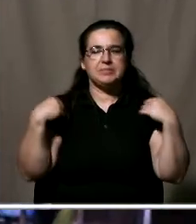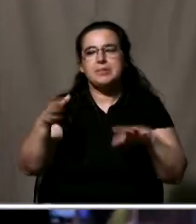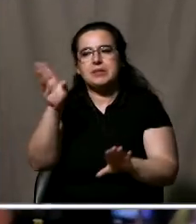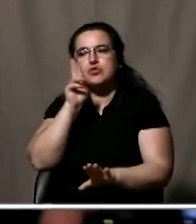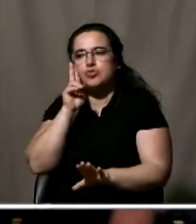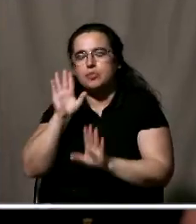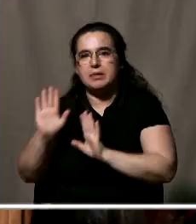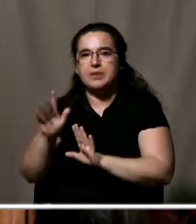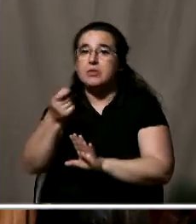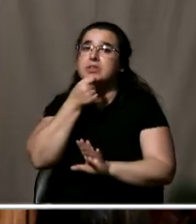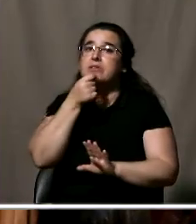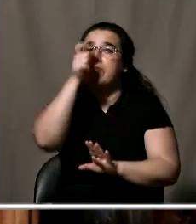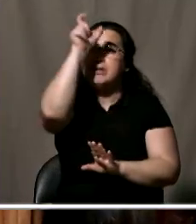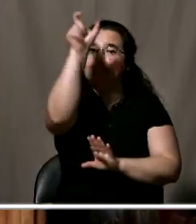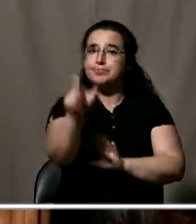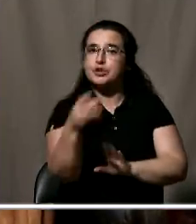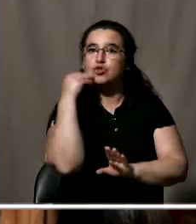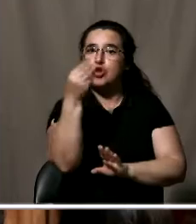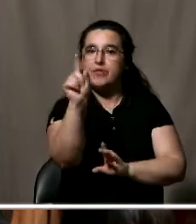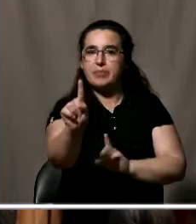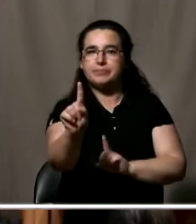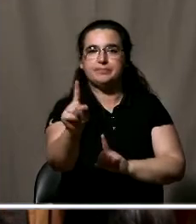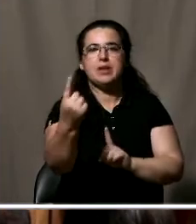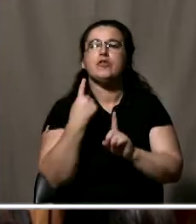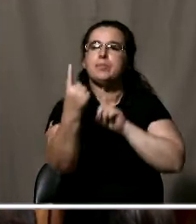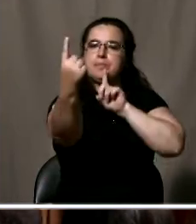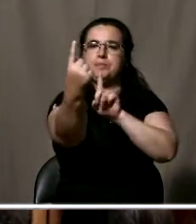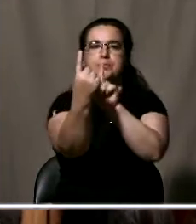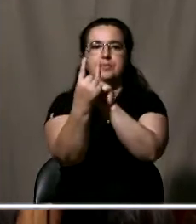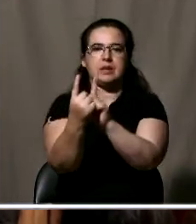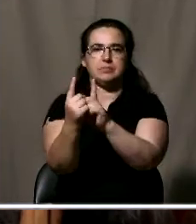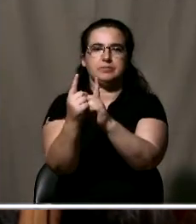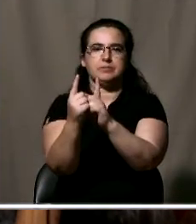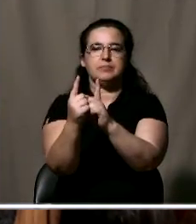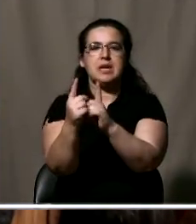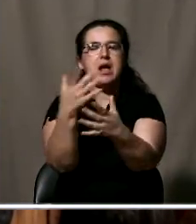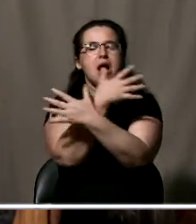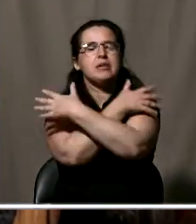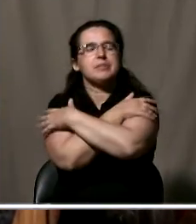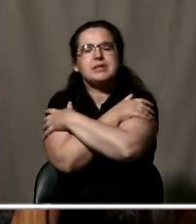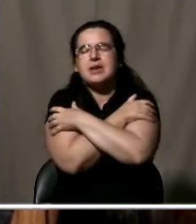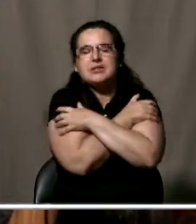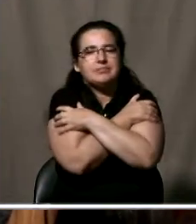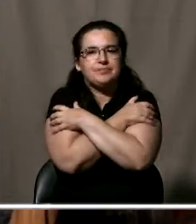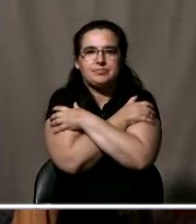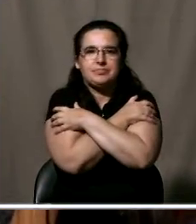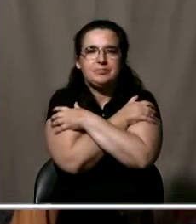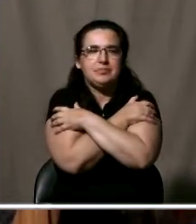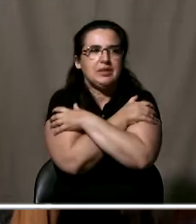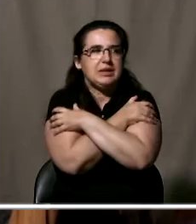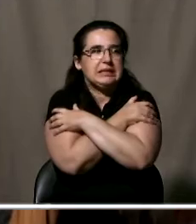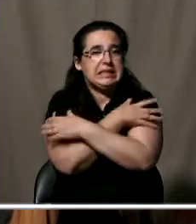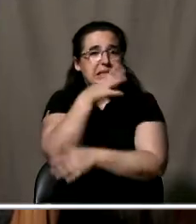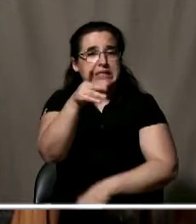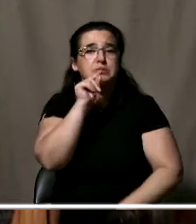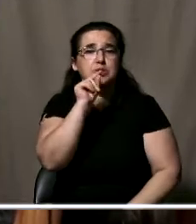man. Desculpem, eu preciso falar com este I rapaz. I walked over. Eu fui ter com ele. And I put my arms around him. E eu abracei-o. It is, my name is Mark and